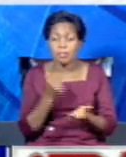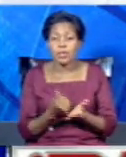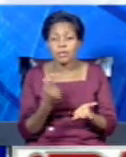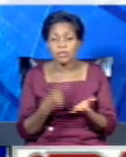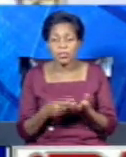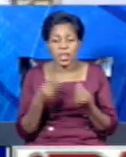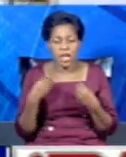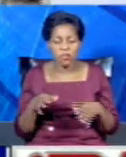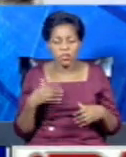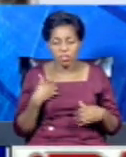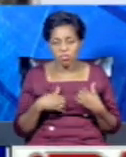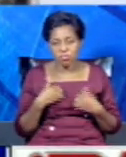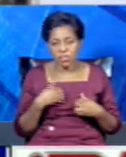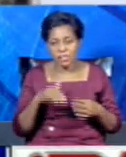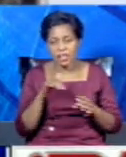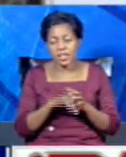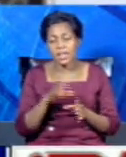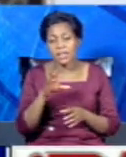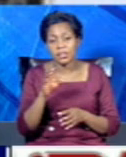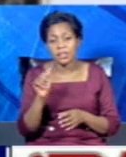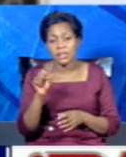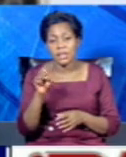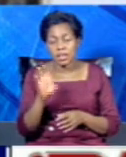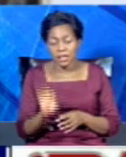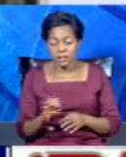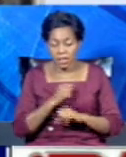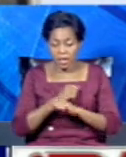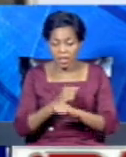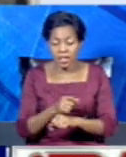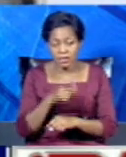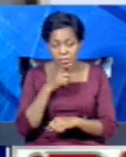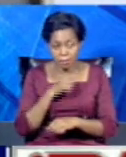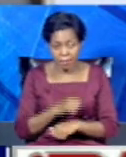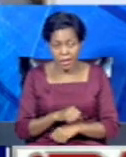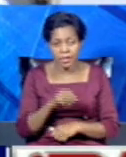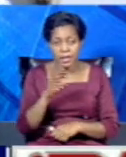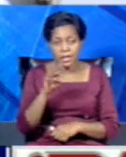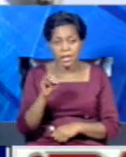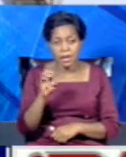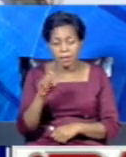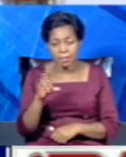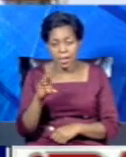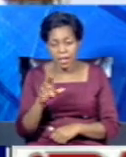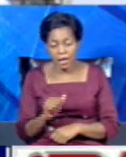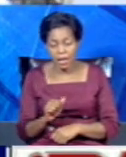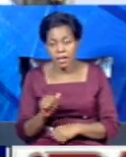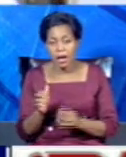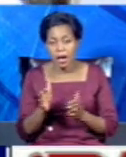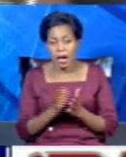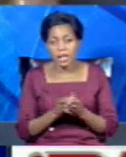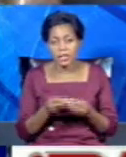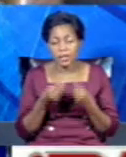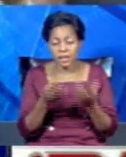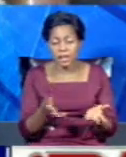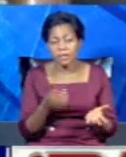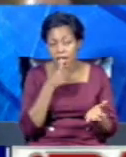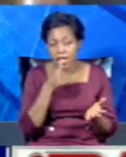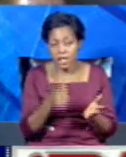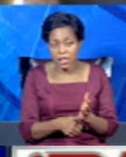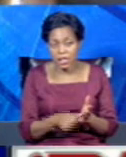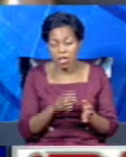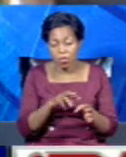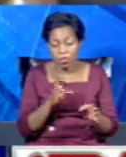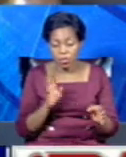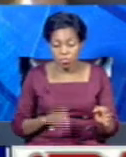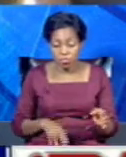lost interest in prosecuting an appeal against Ruparelia and the Meera Investments and lodged a notice of withdrawal in the Supreme Court seeking